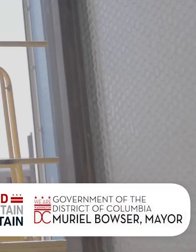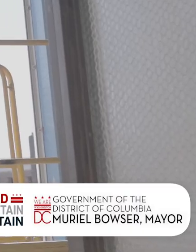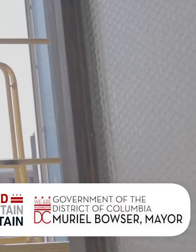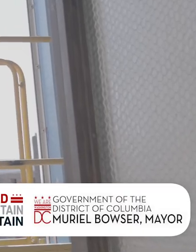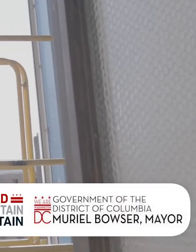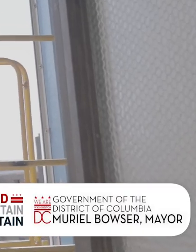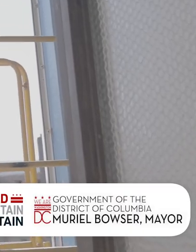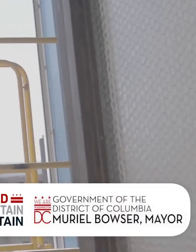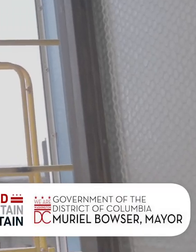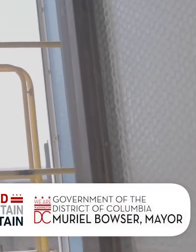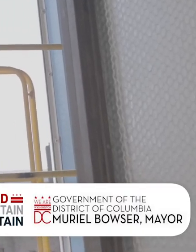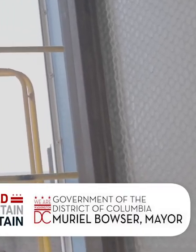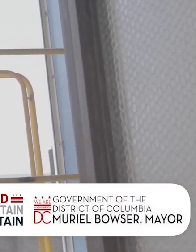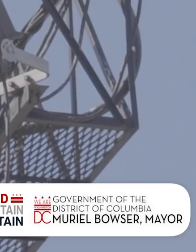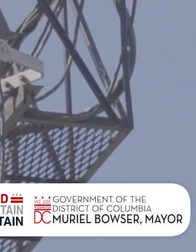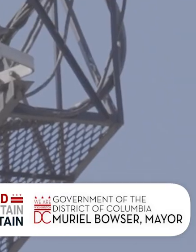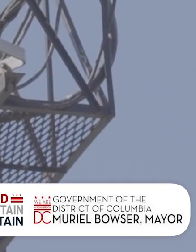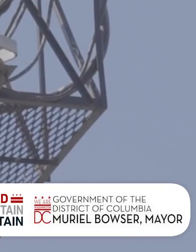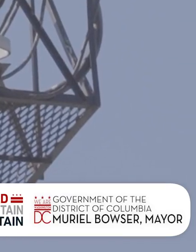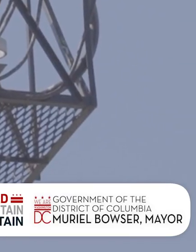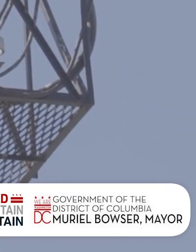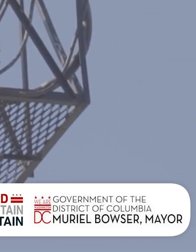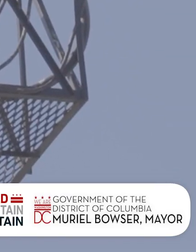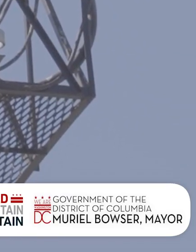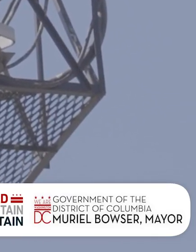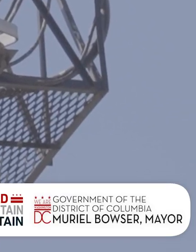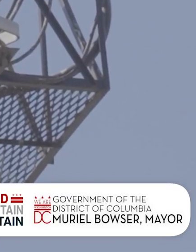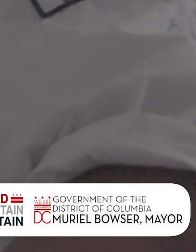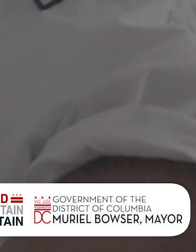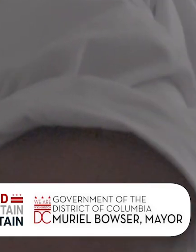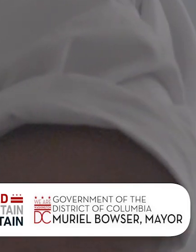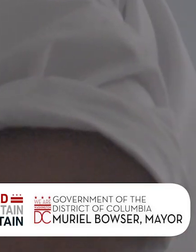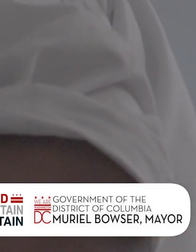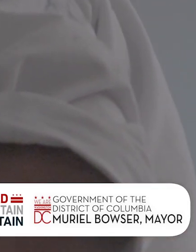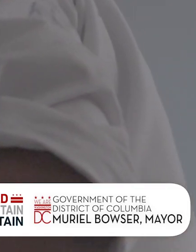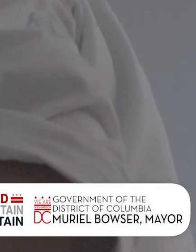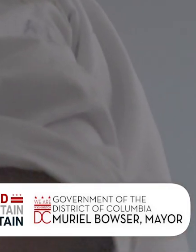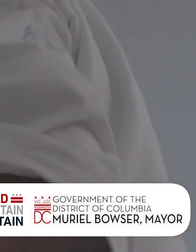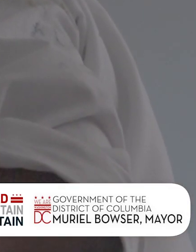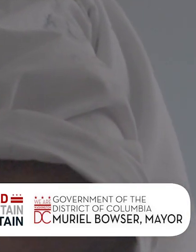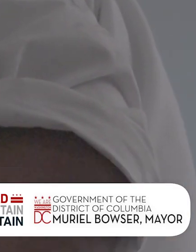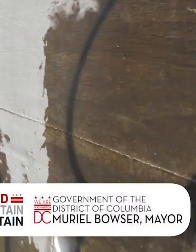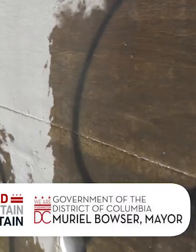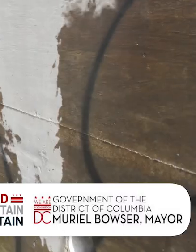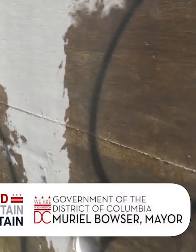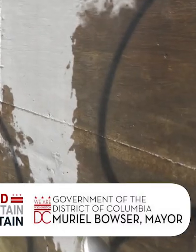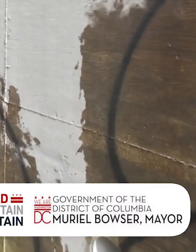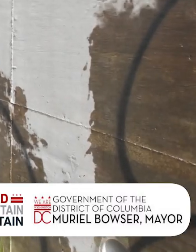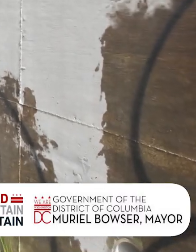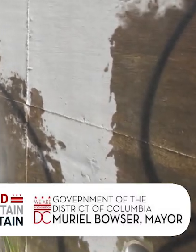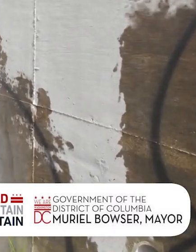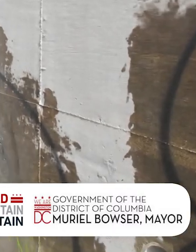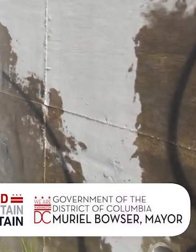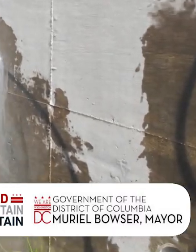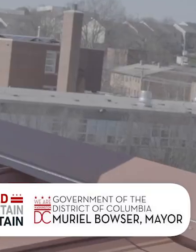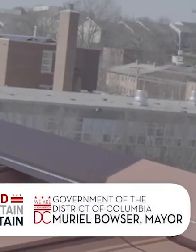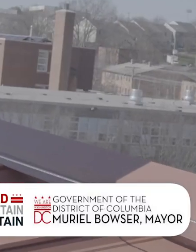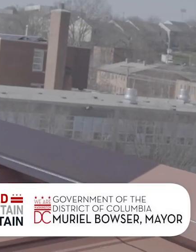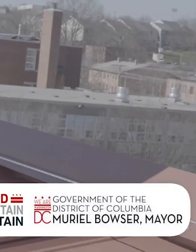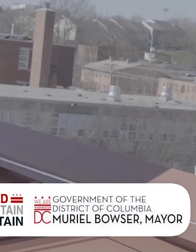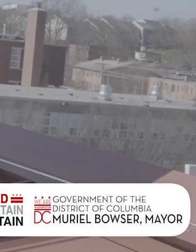builds, maintains, and sustains government facilities that keep the district running.